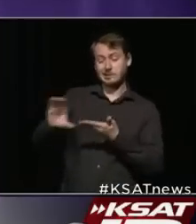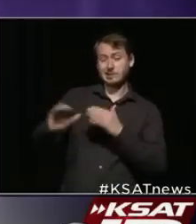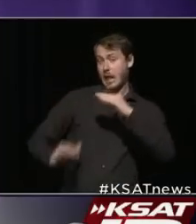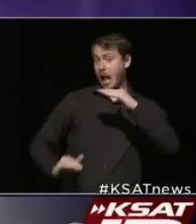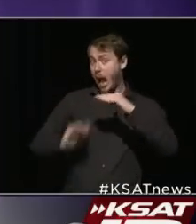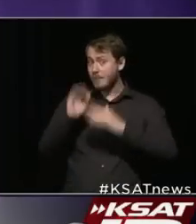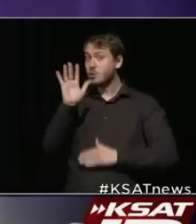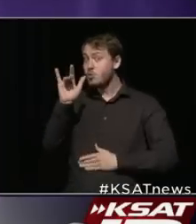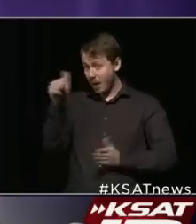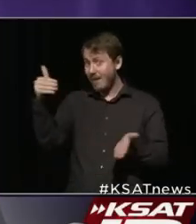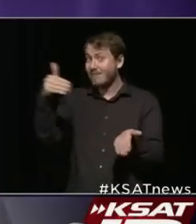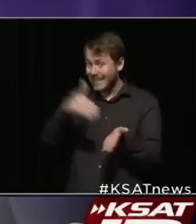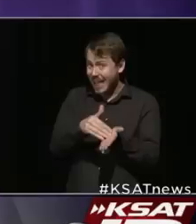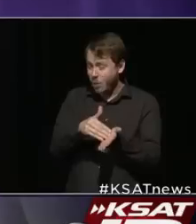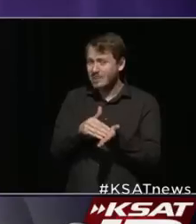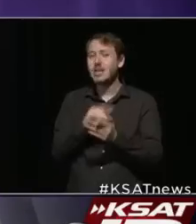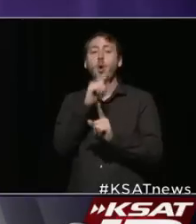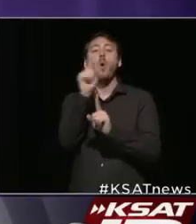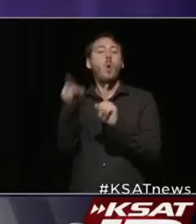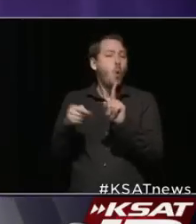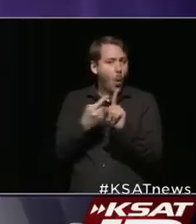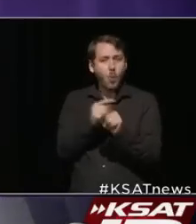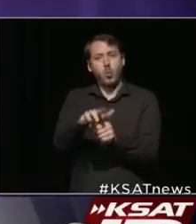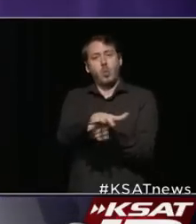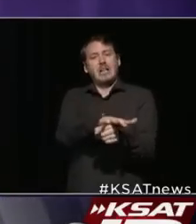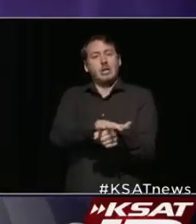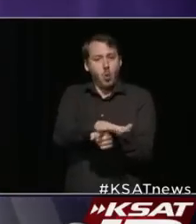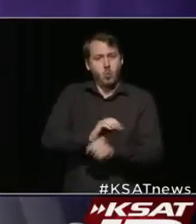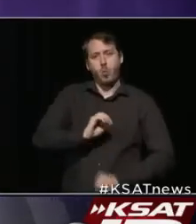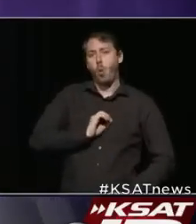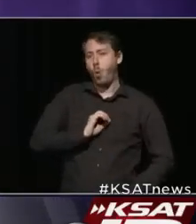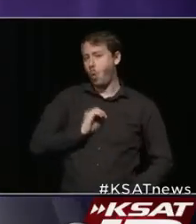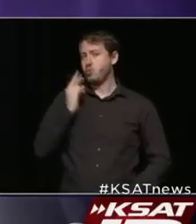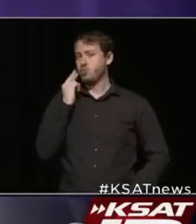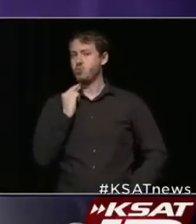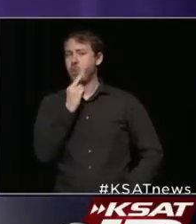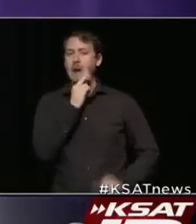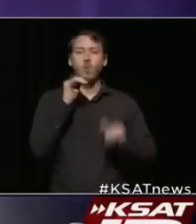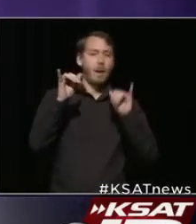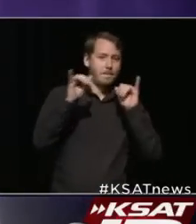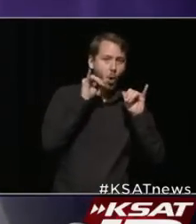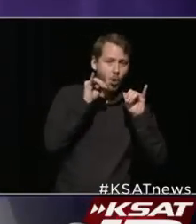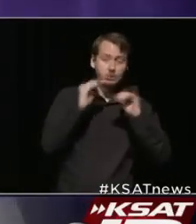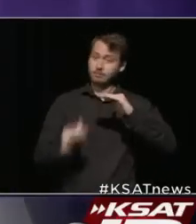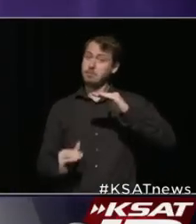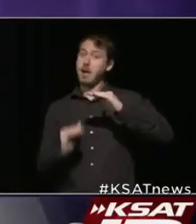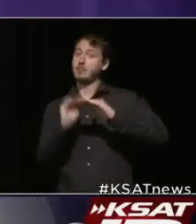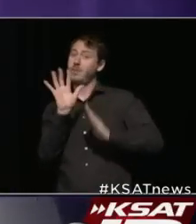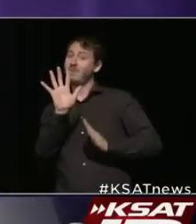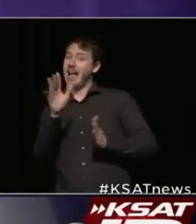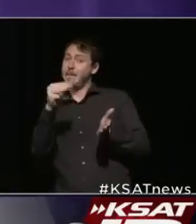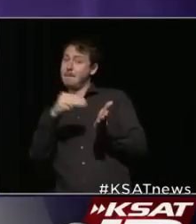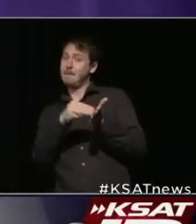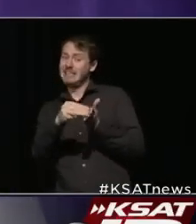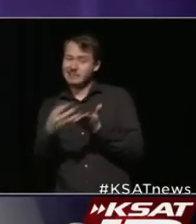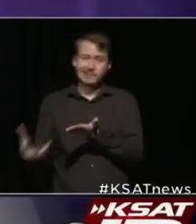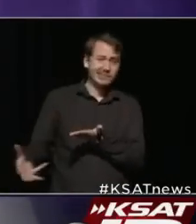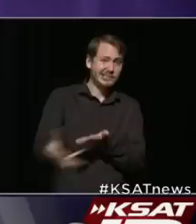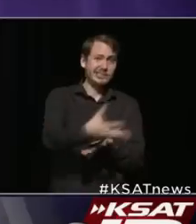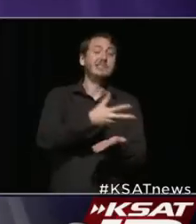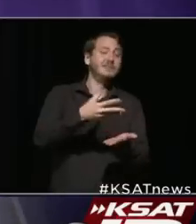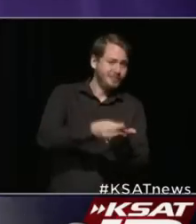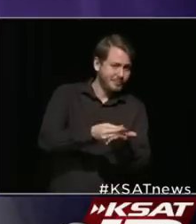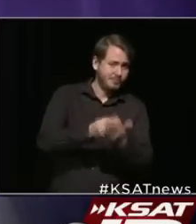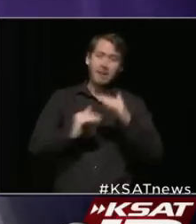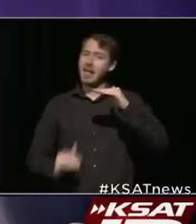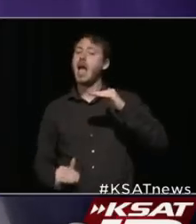It would apply only to locally owned restaurant and bars, up to $5 million in gross revenue, and up to